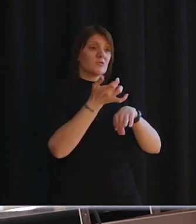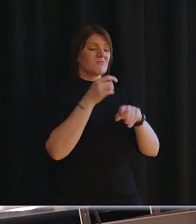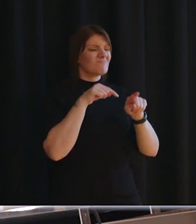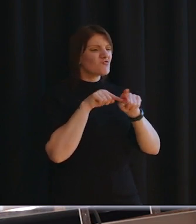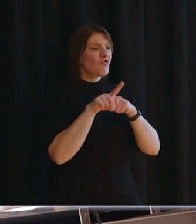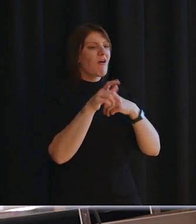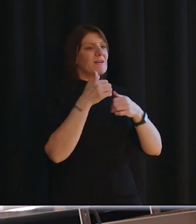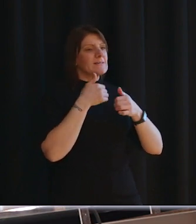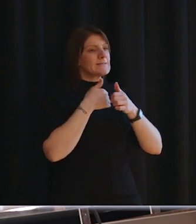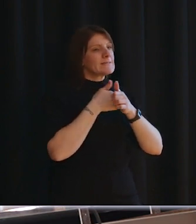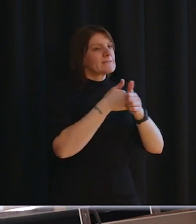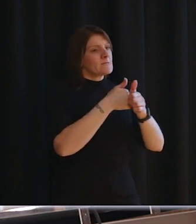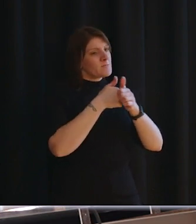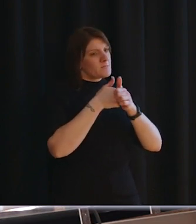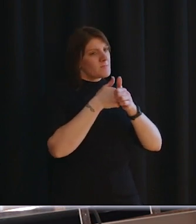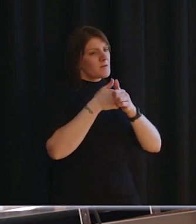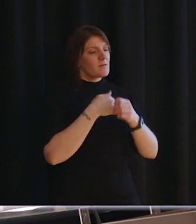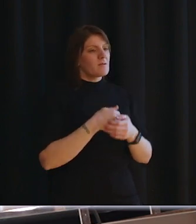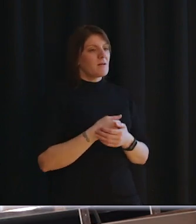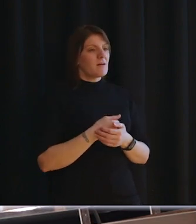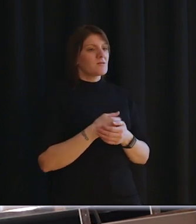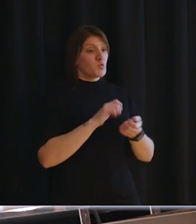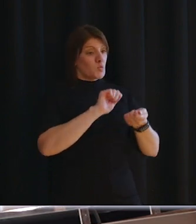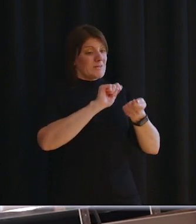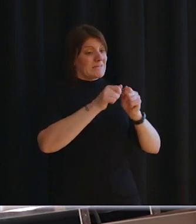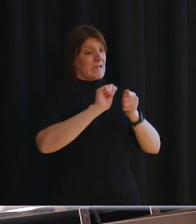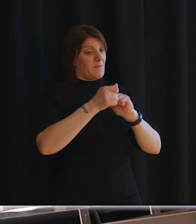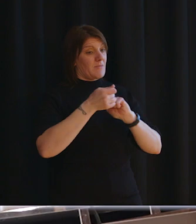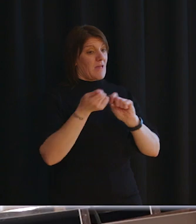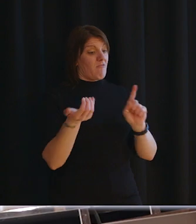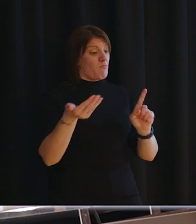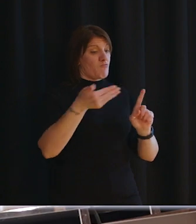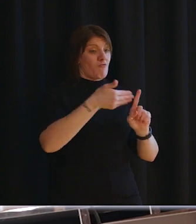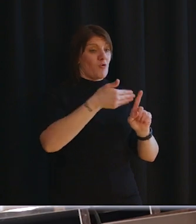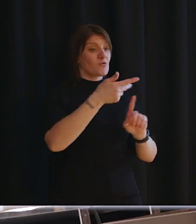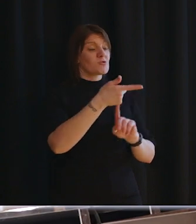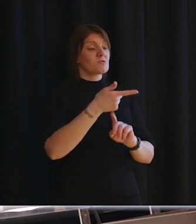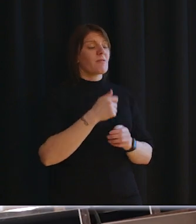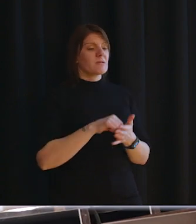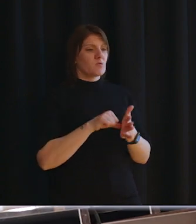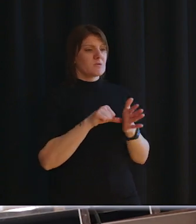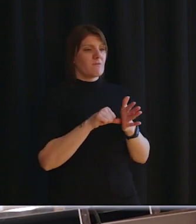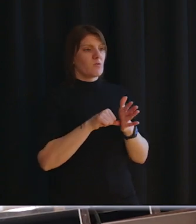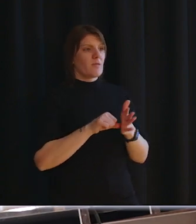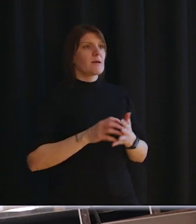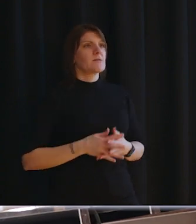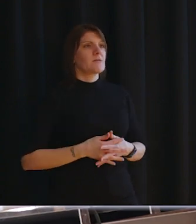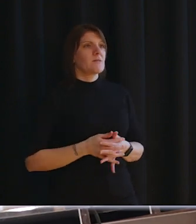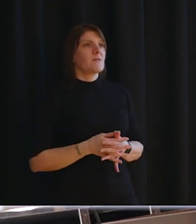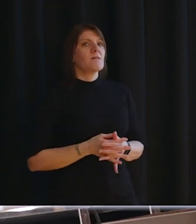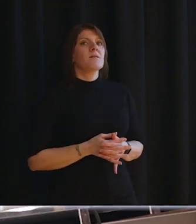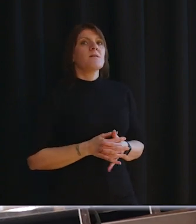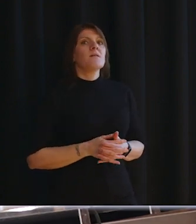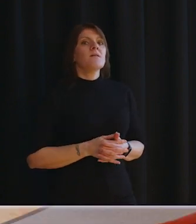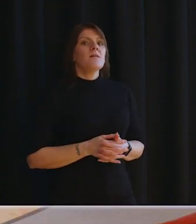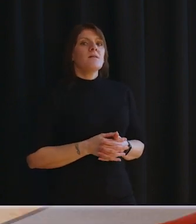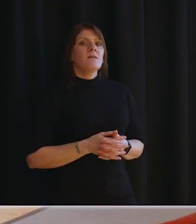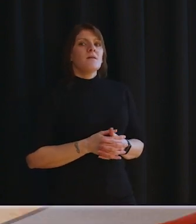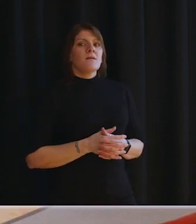trying to help them and support them to adapt their approach is probably the most difficult thing.